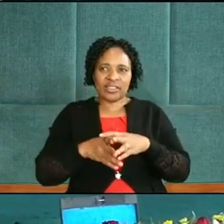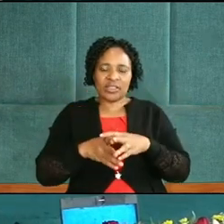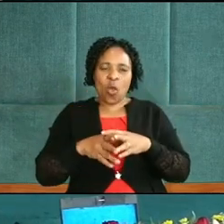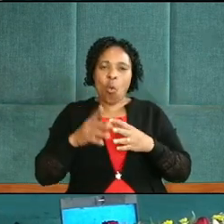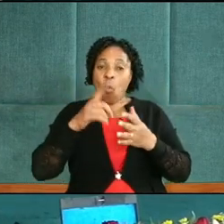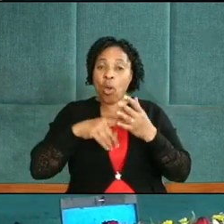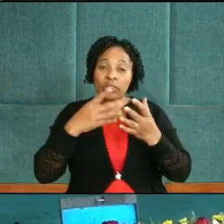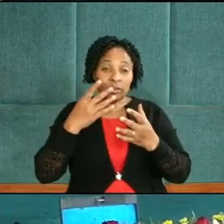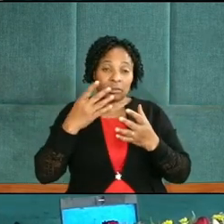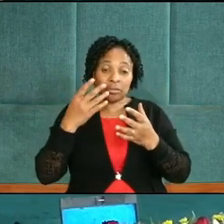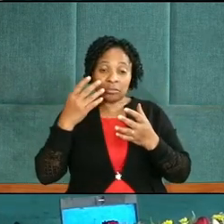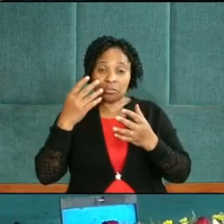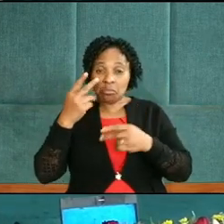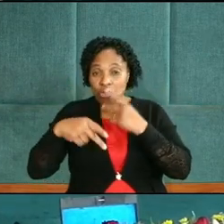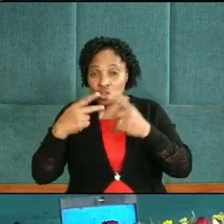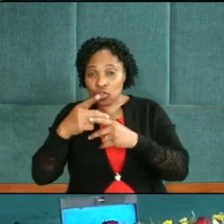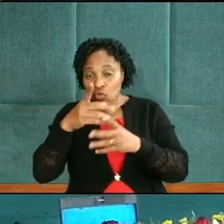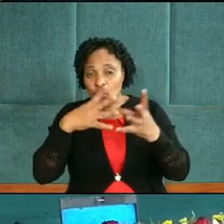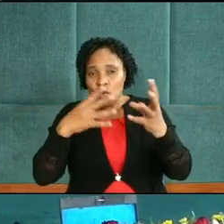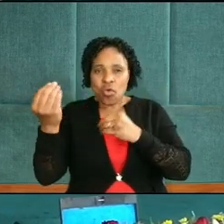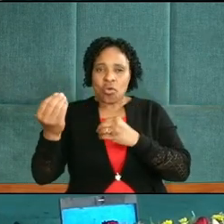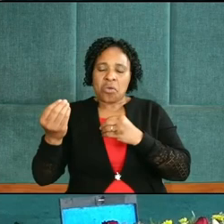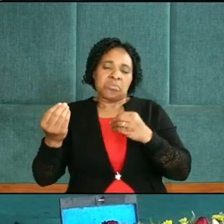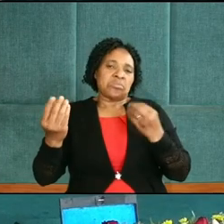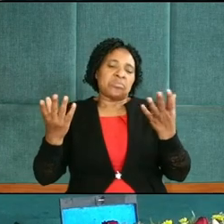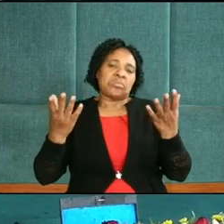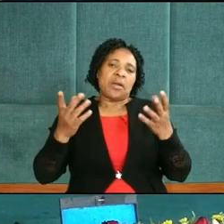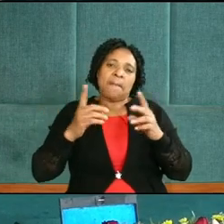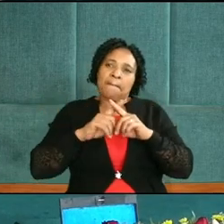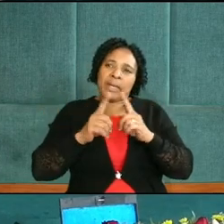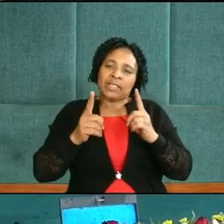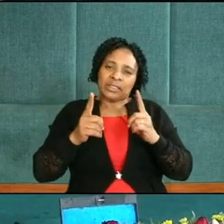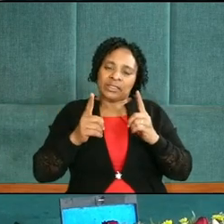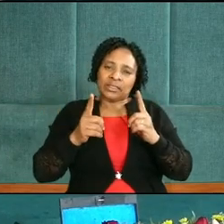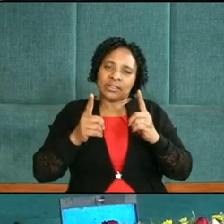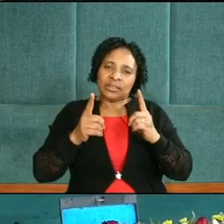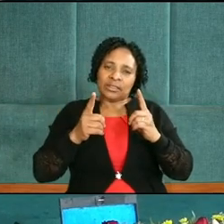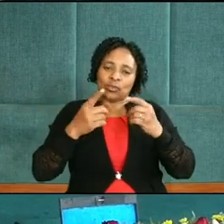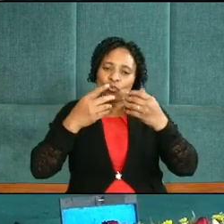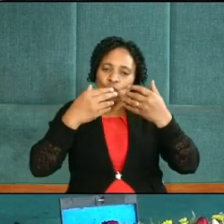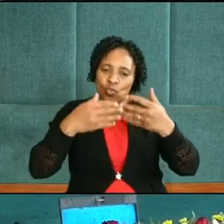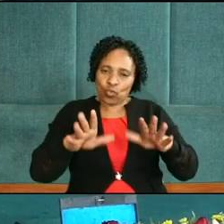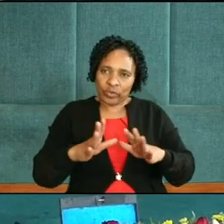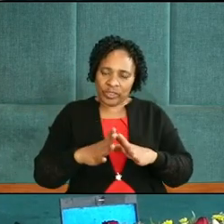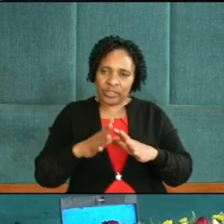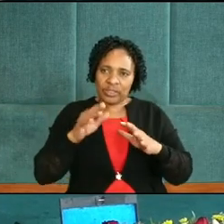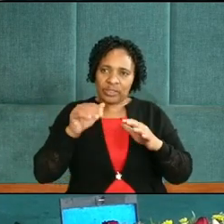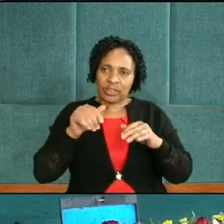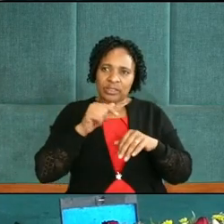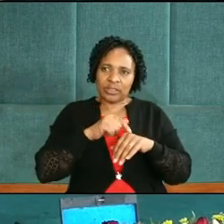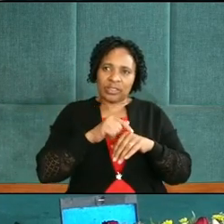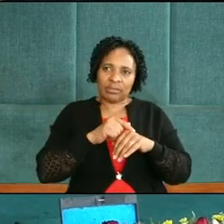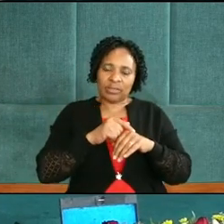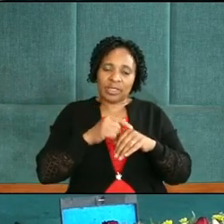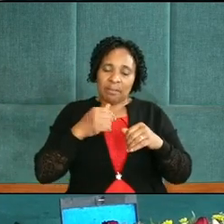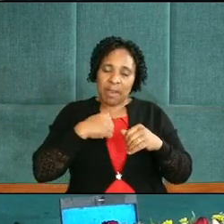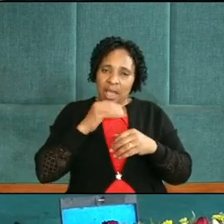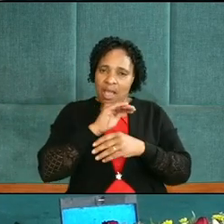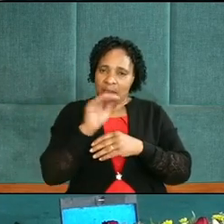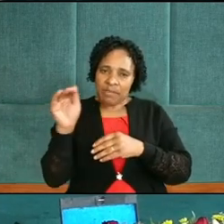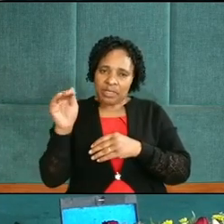office you hold. None of that will be useful at the Pearly Gates. Here's my